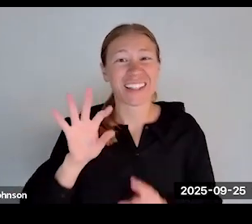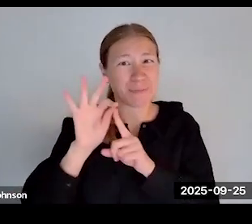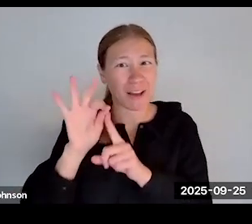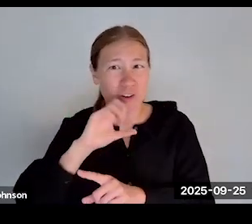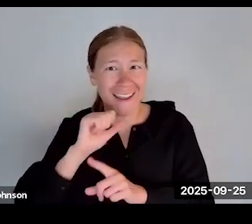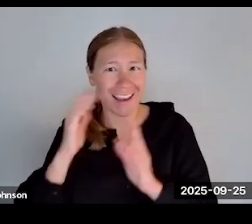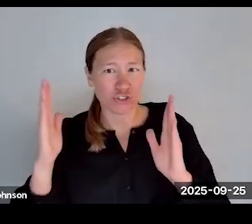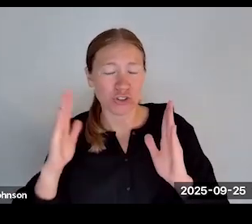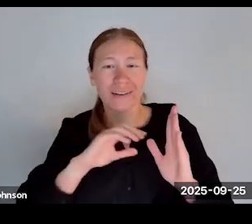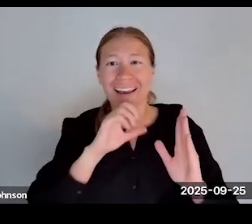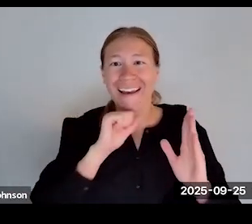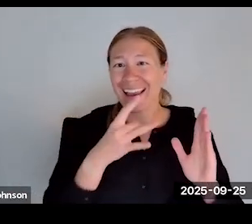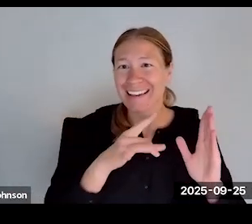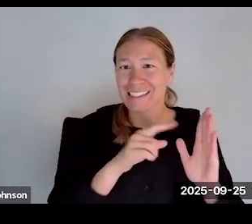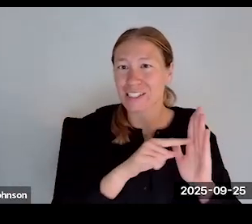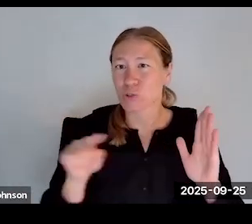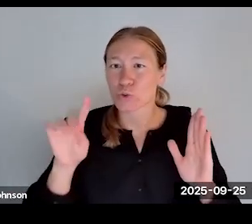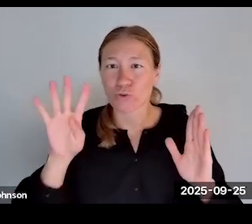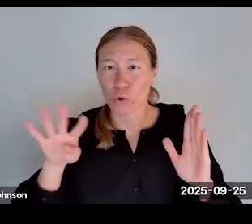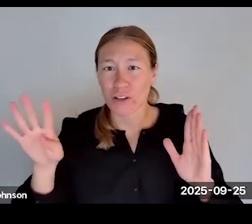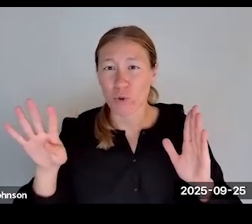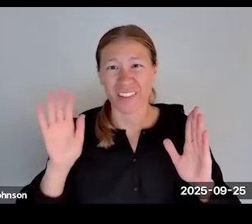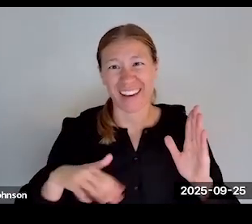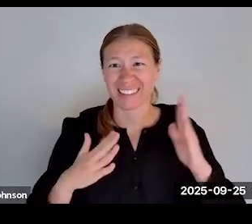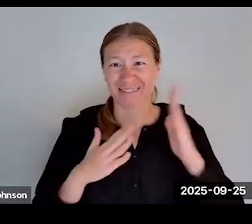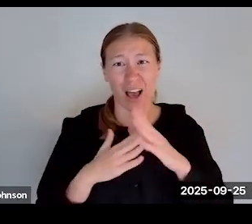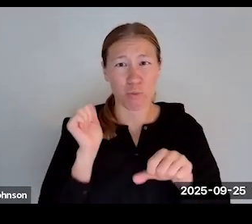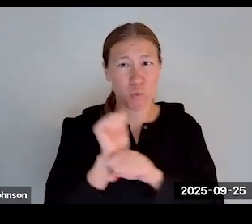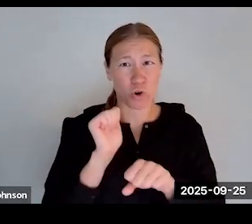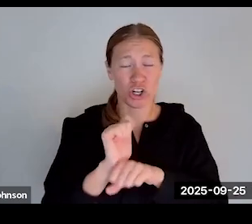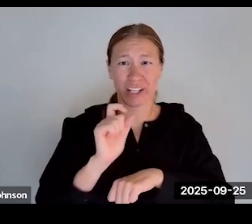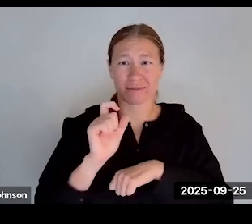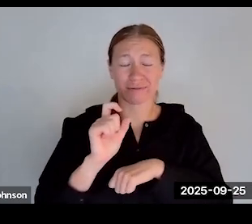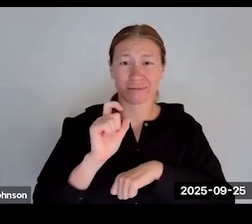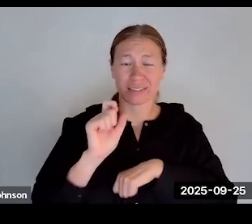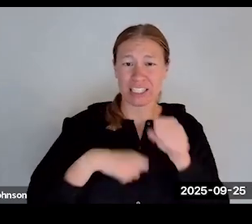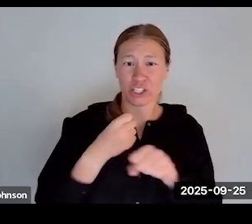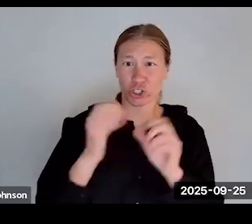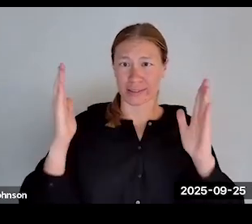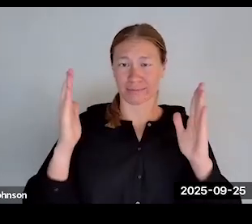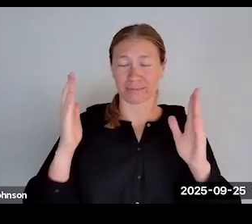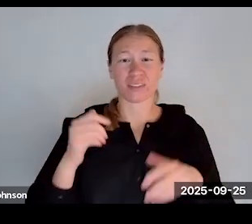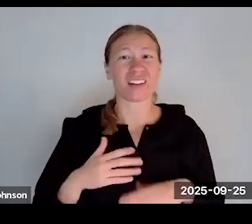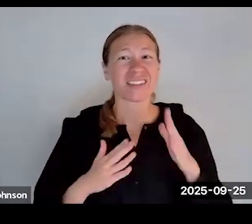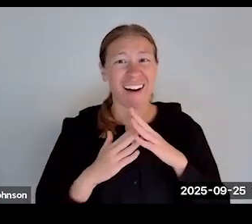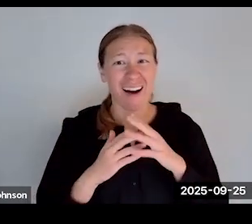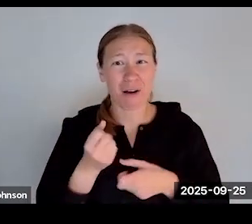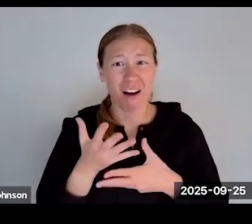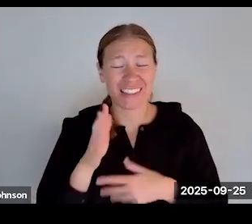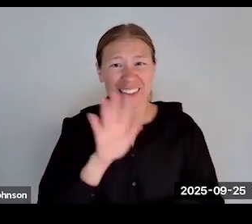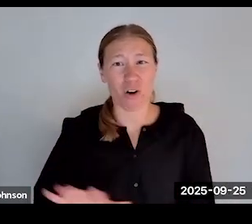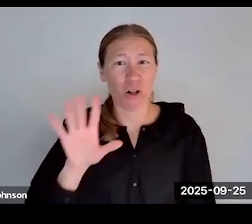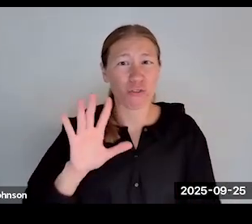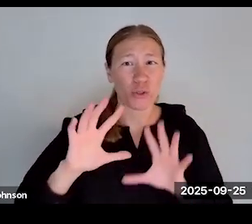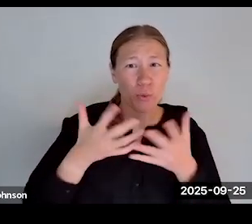of 18 and 44, which are peak working years. They're one of the top causes of disability worldwide and